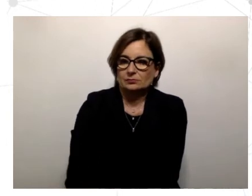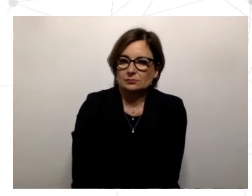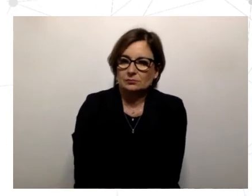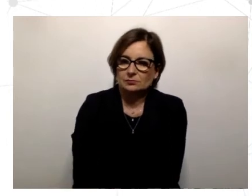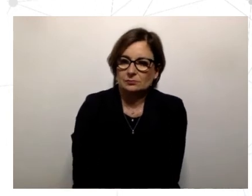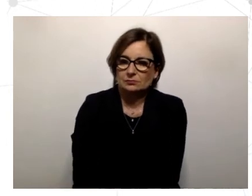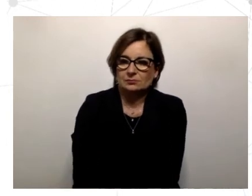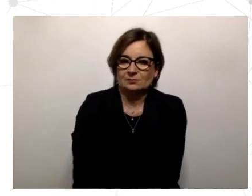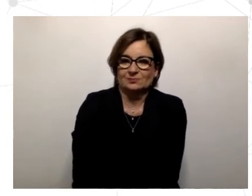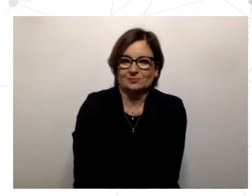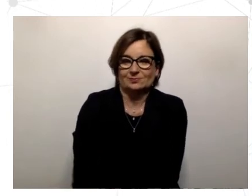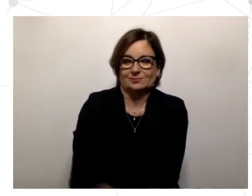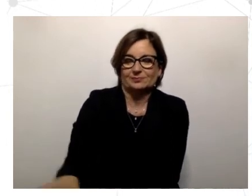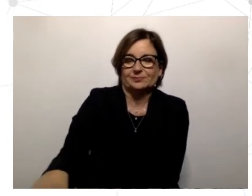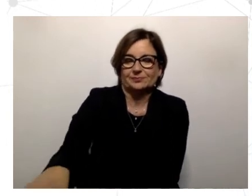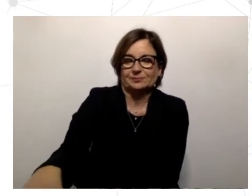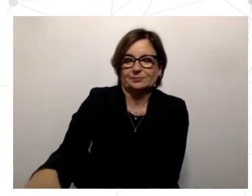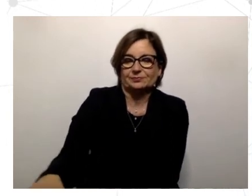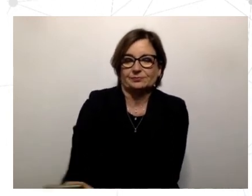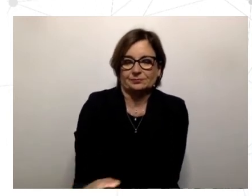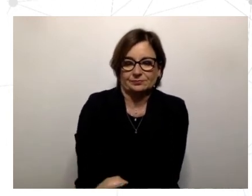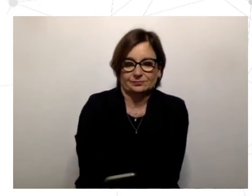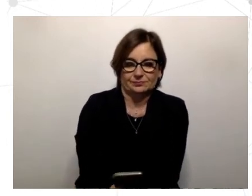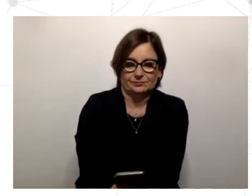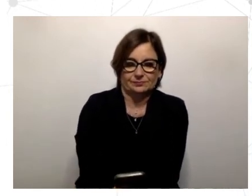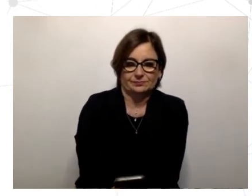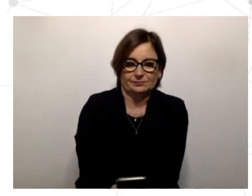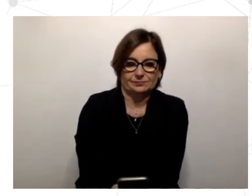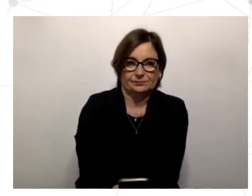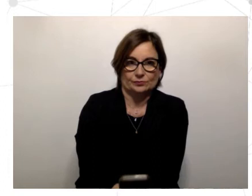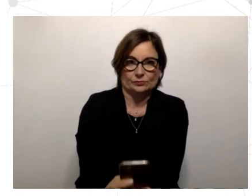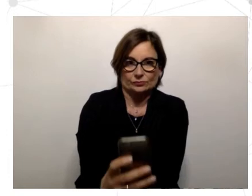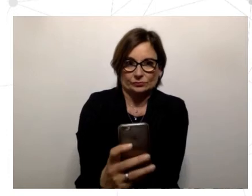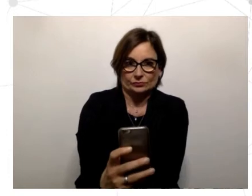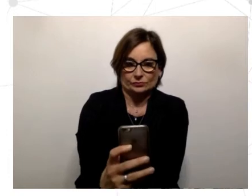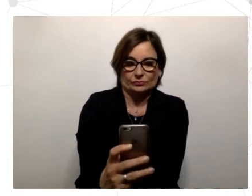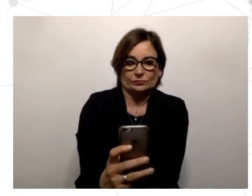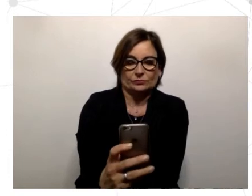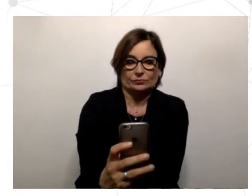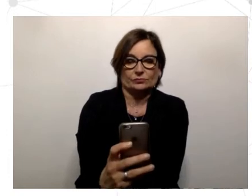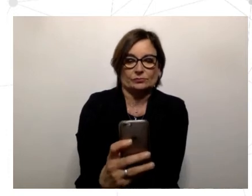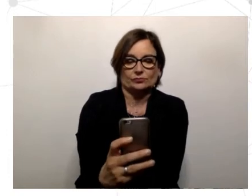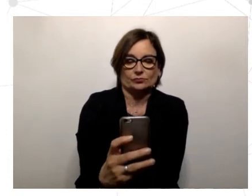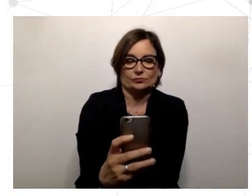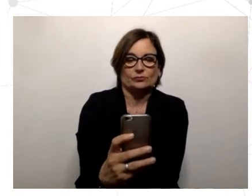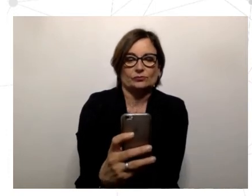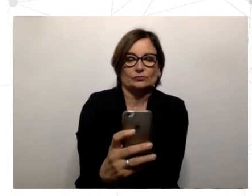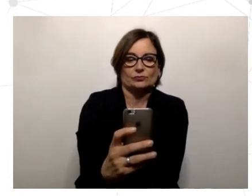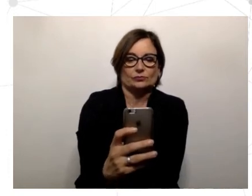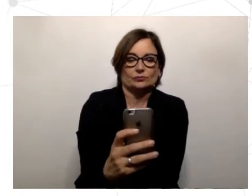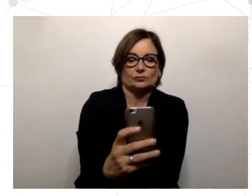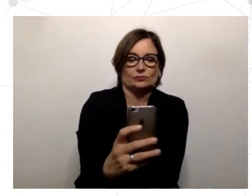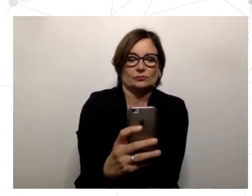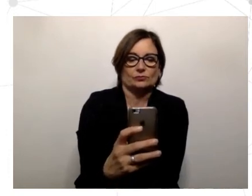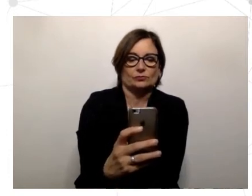that again, they don't block the hearing. And we are more than happy to make recommendations to